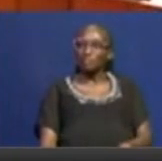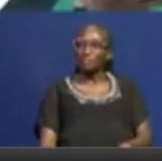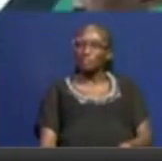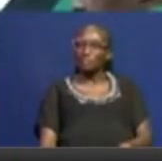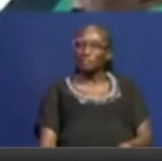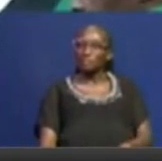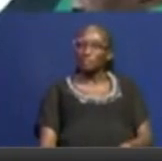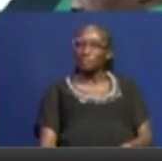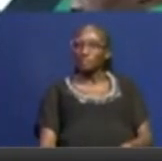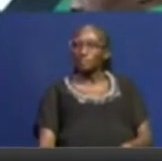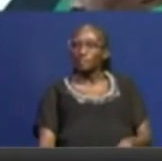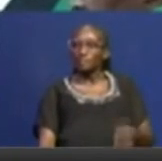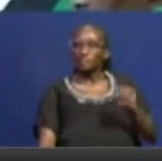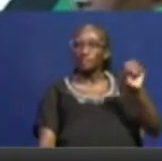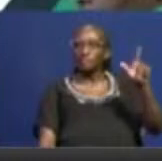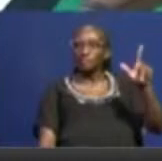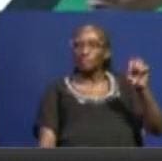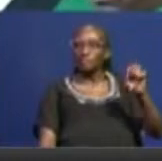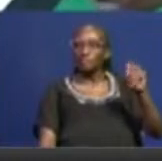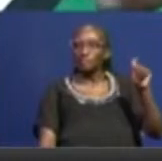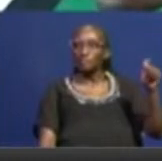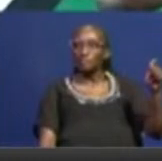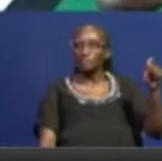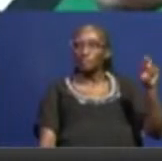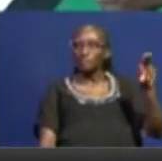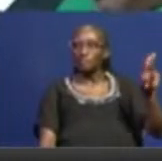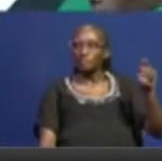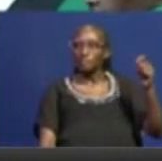Narok South Olentutu Kitilai.